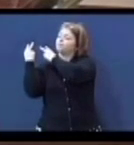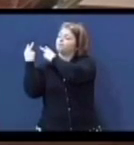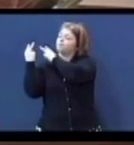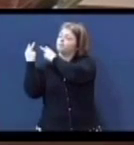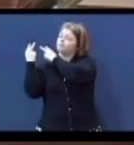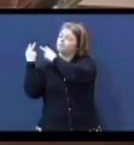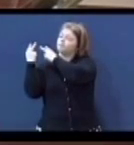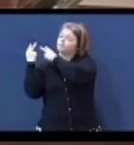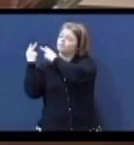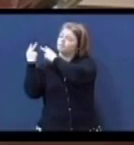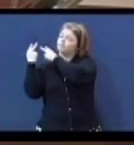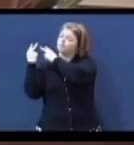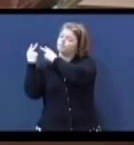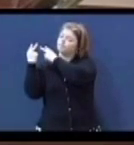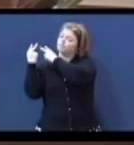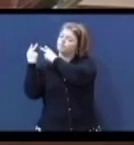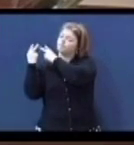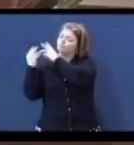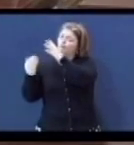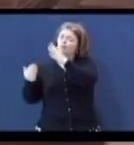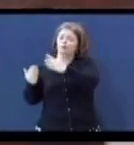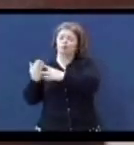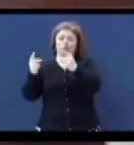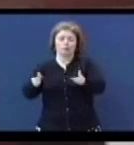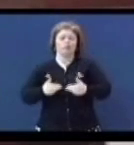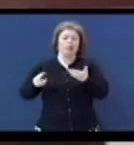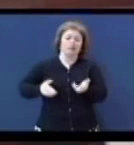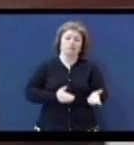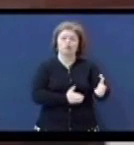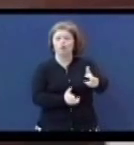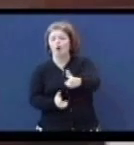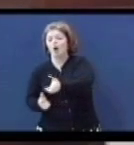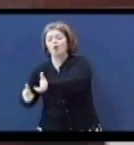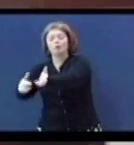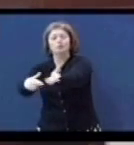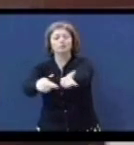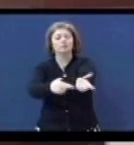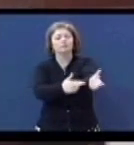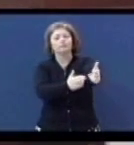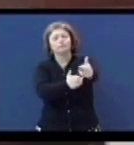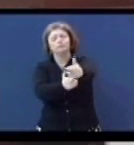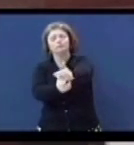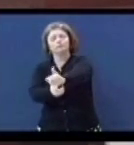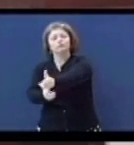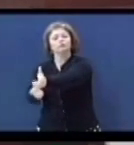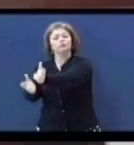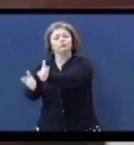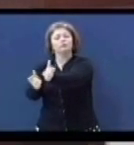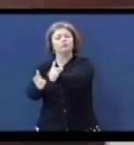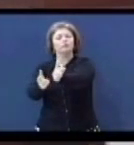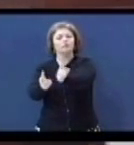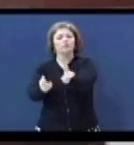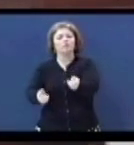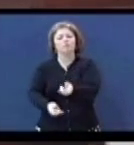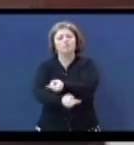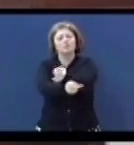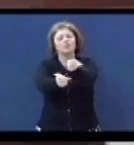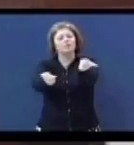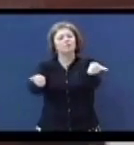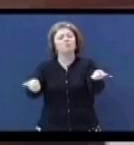winding roads to the old familiar markers and